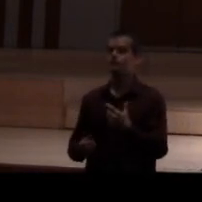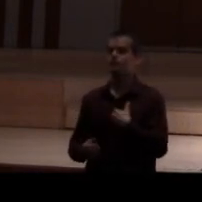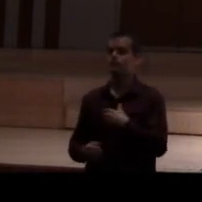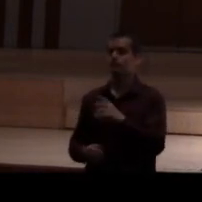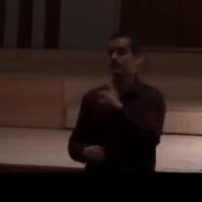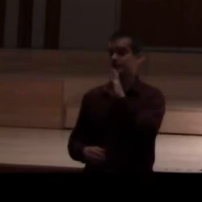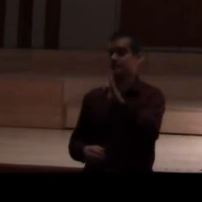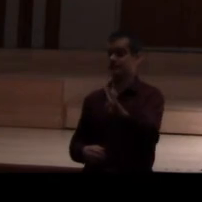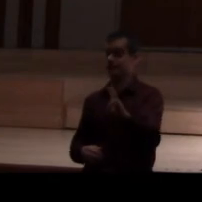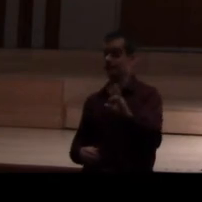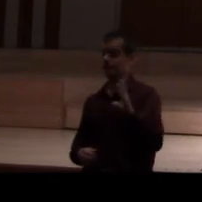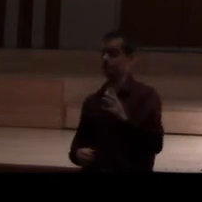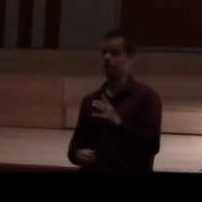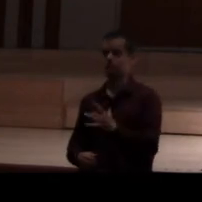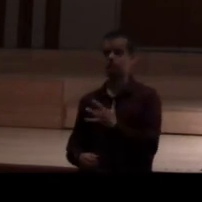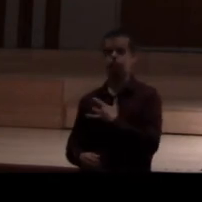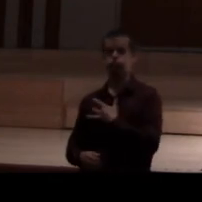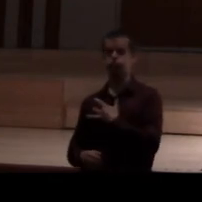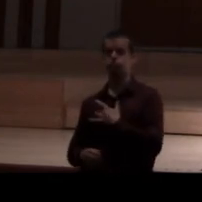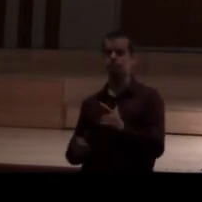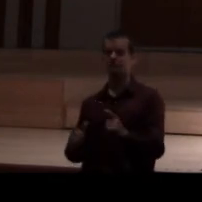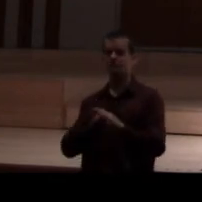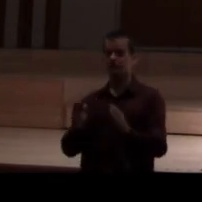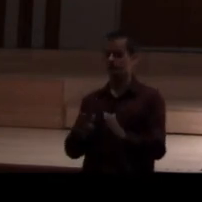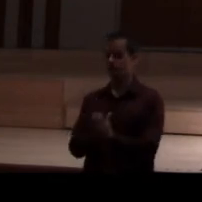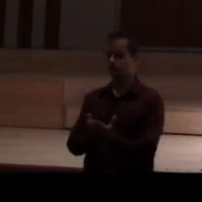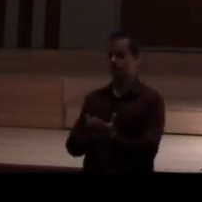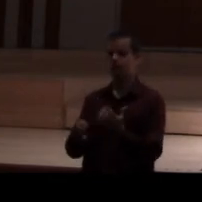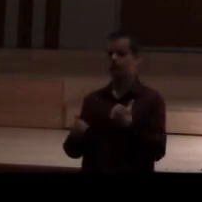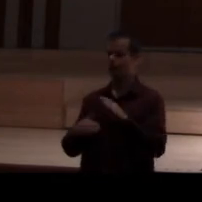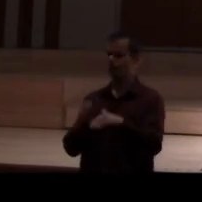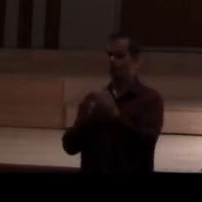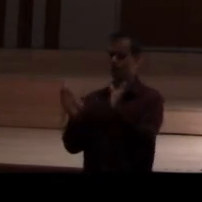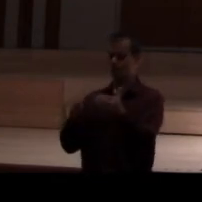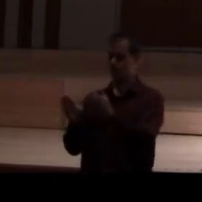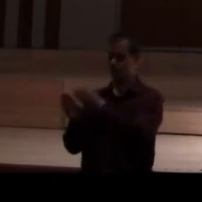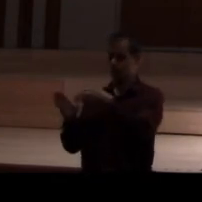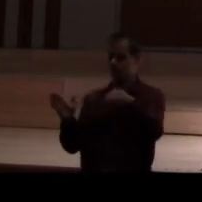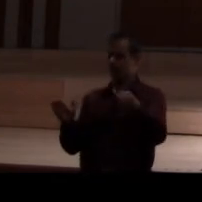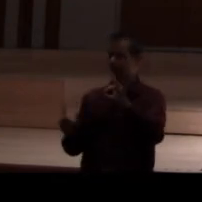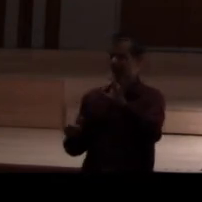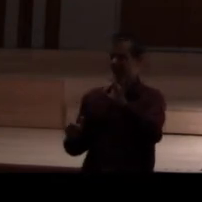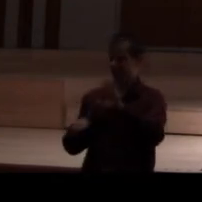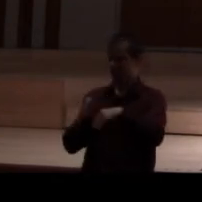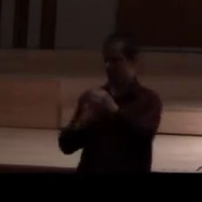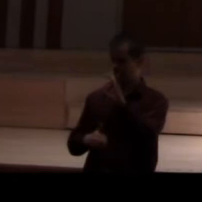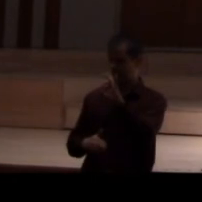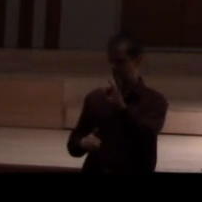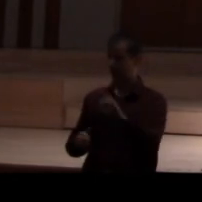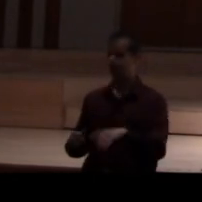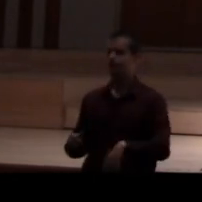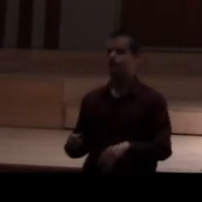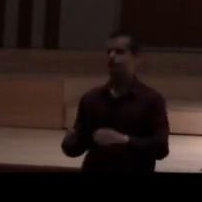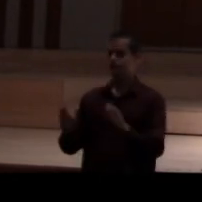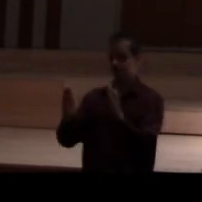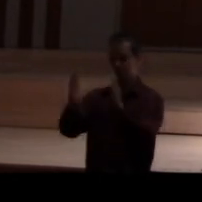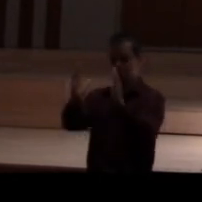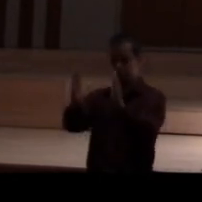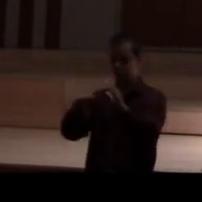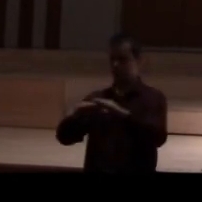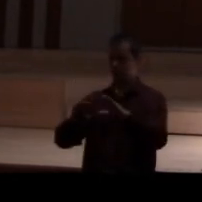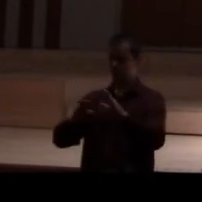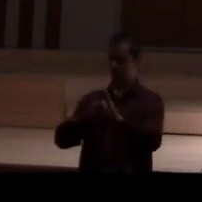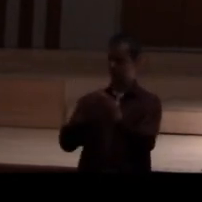7-year-old heart for the Little House on the Prairie books. I had the entire box set, all 8 books, and they occupied this very special shrine-like place on my